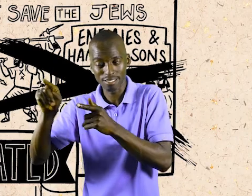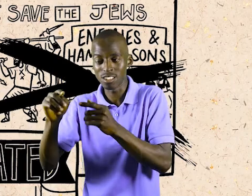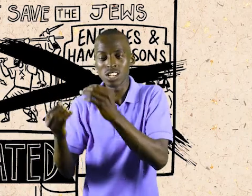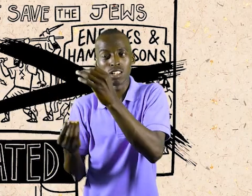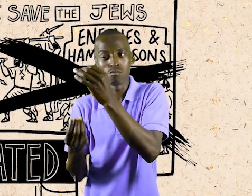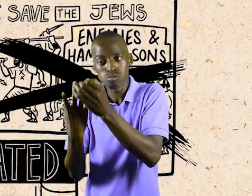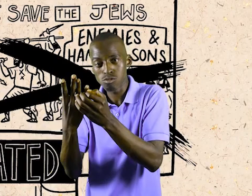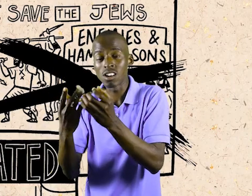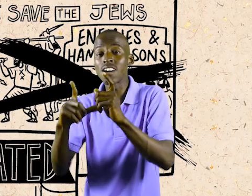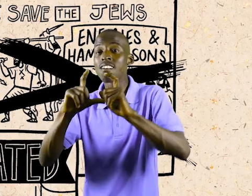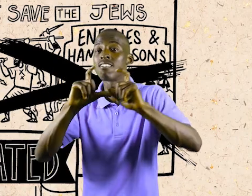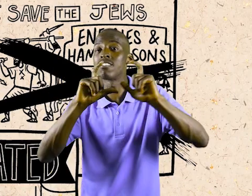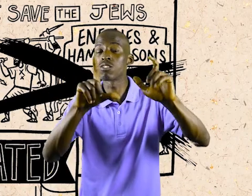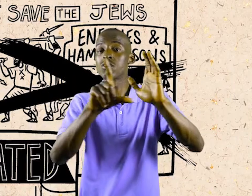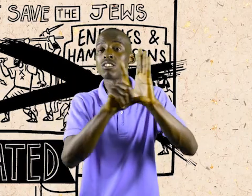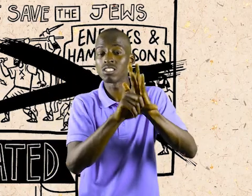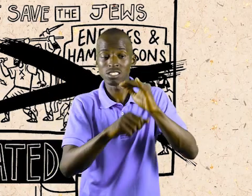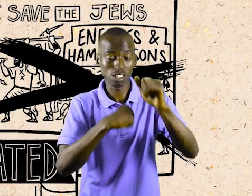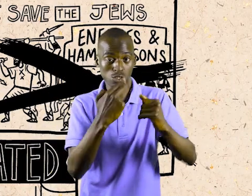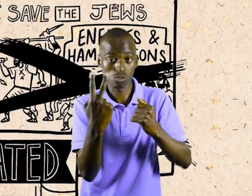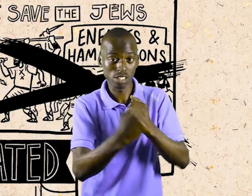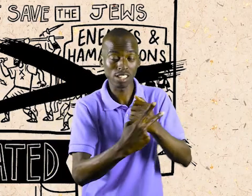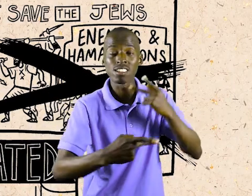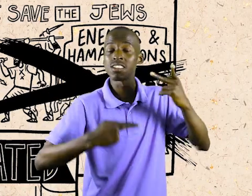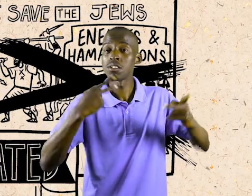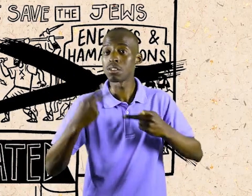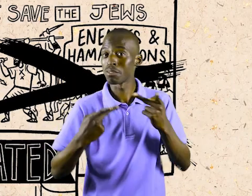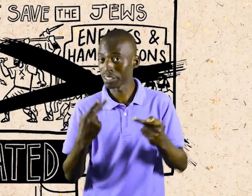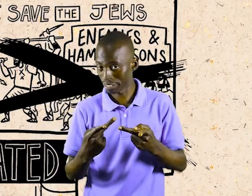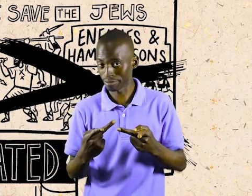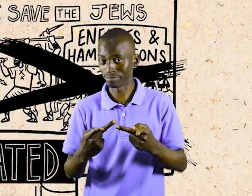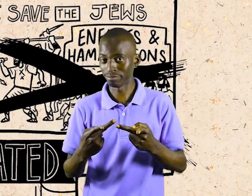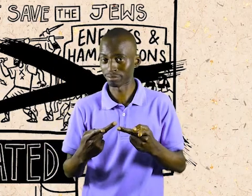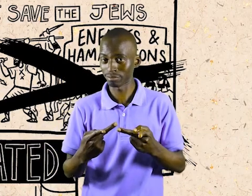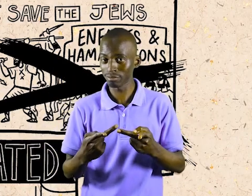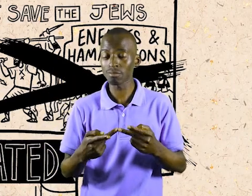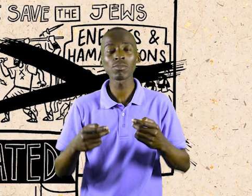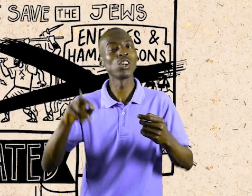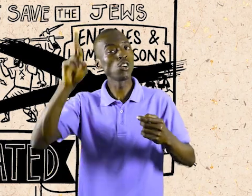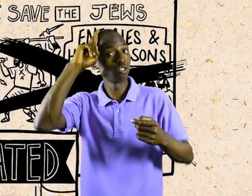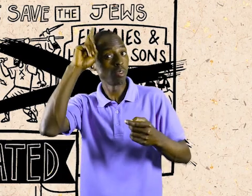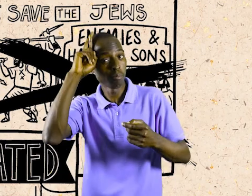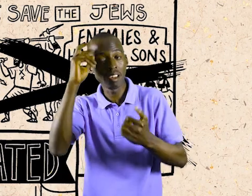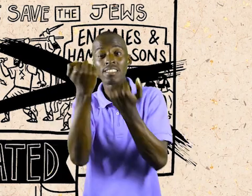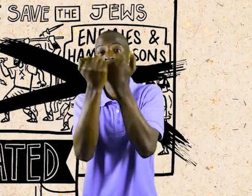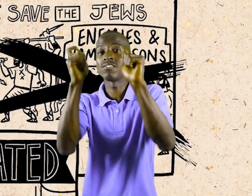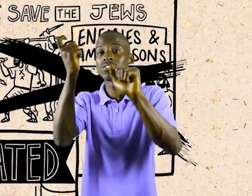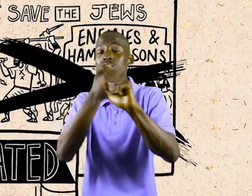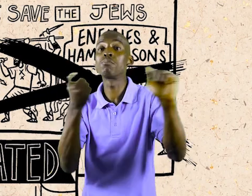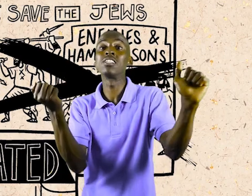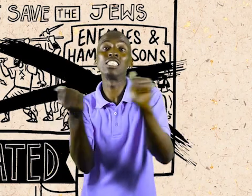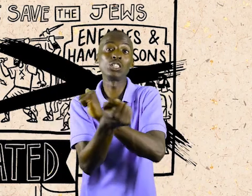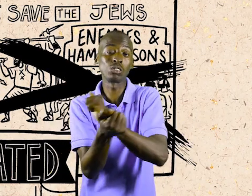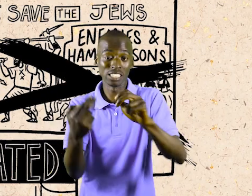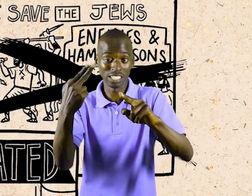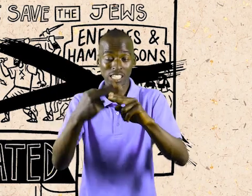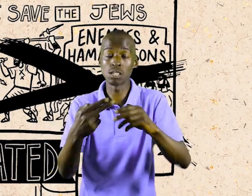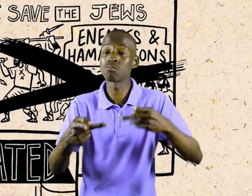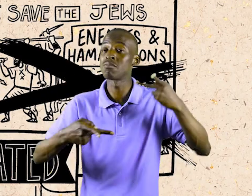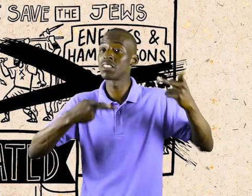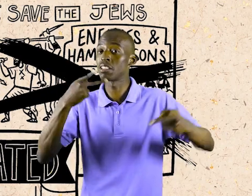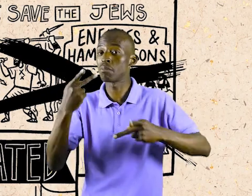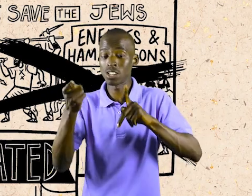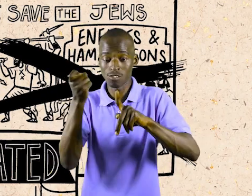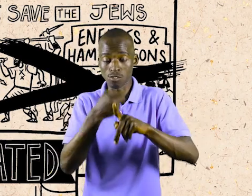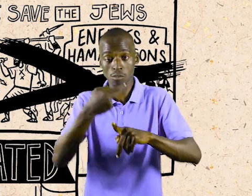by decree this annual 2-day feast of Purim to commemorate their deliverance from destruction. And the name of the feast comes